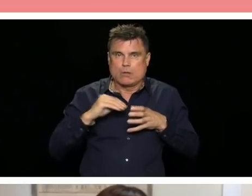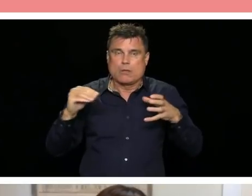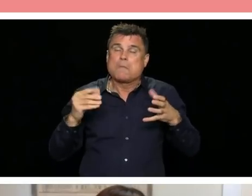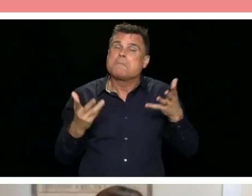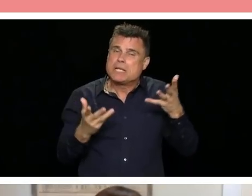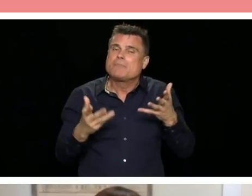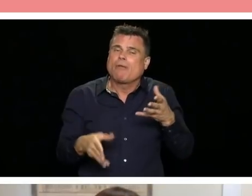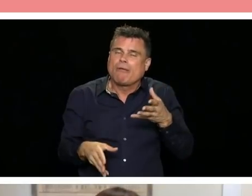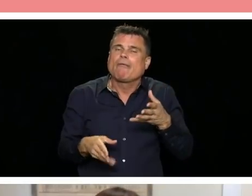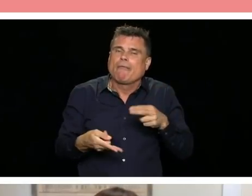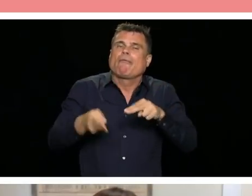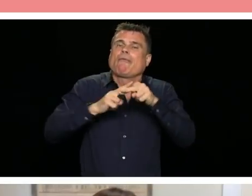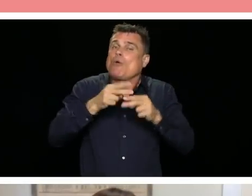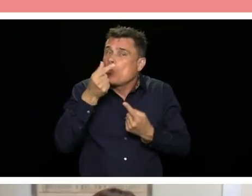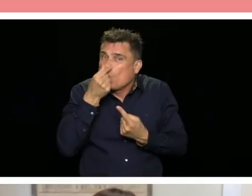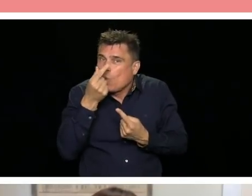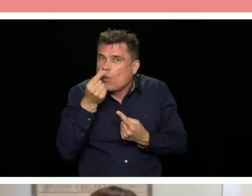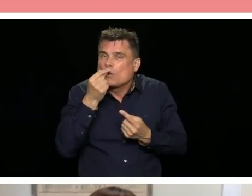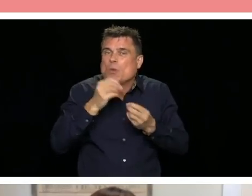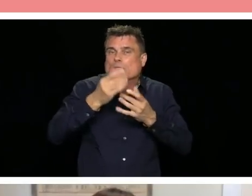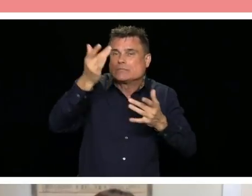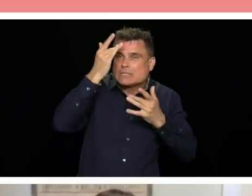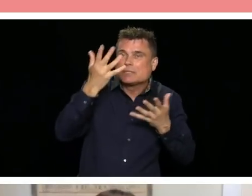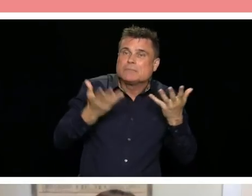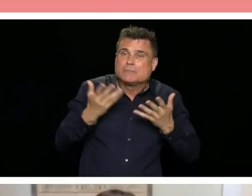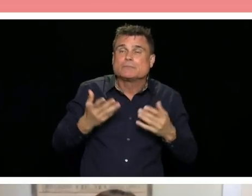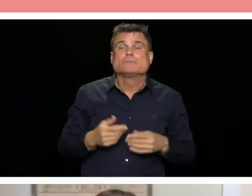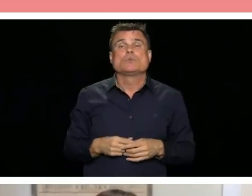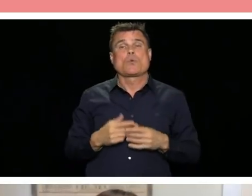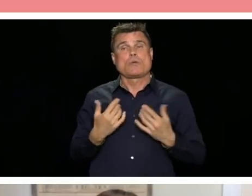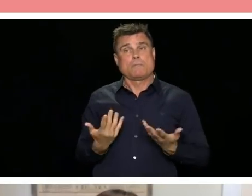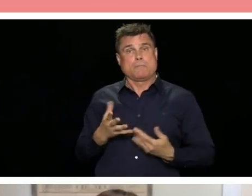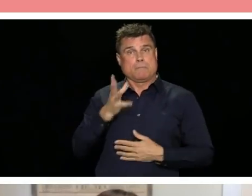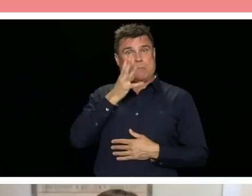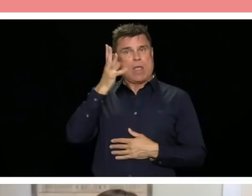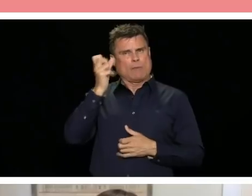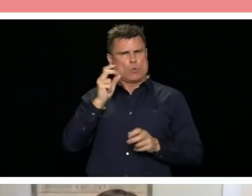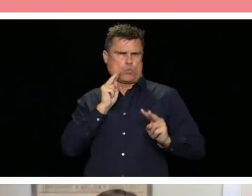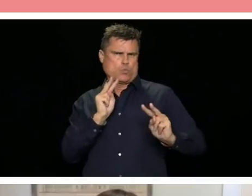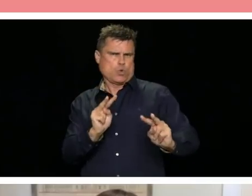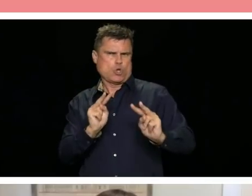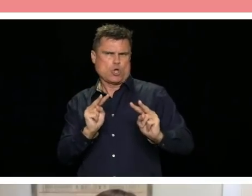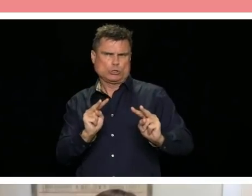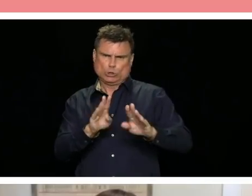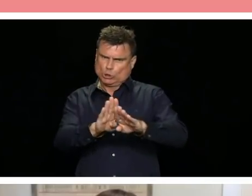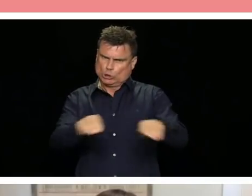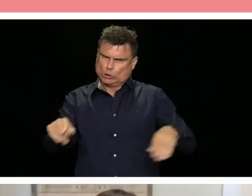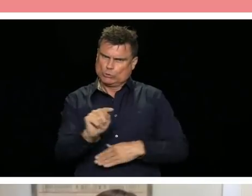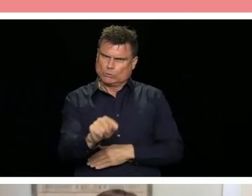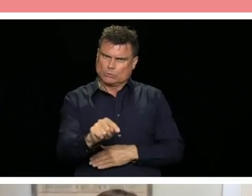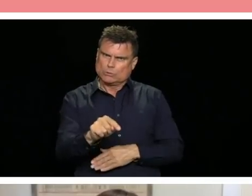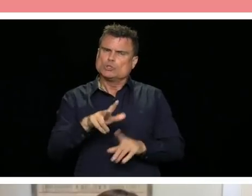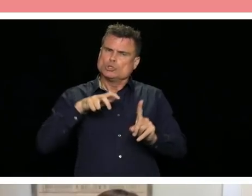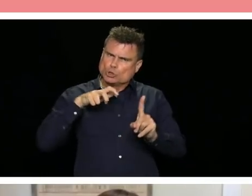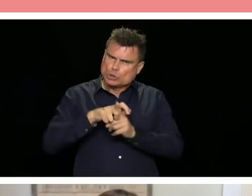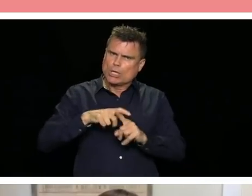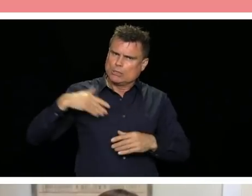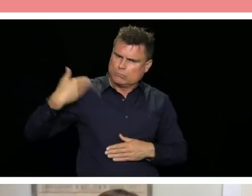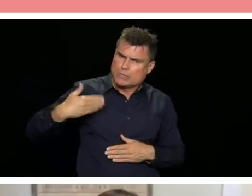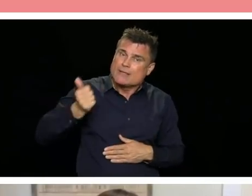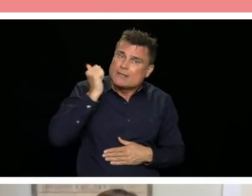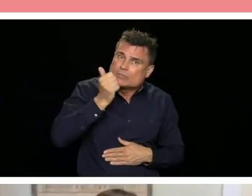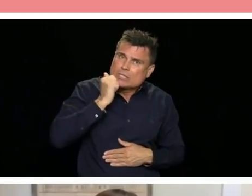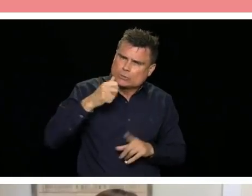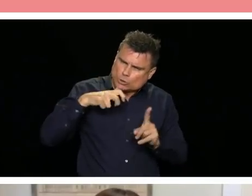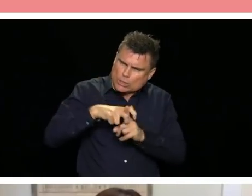are well and have a plan if they're not, then that will get us a long way to ensuring that we keep